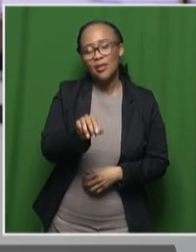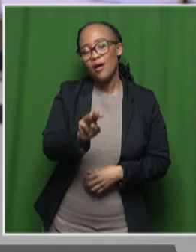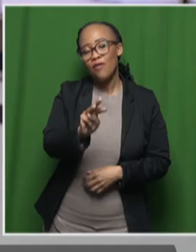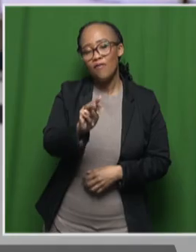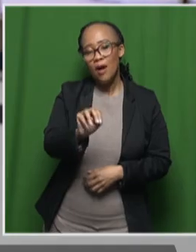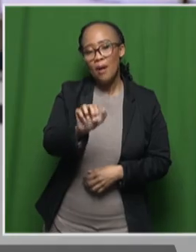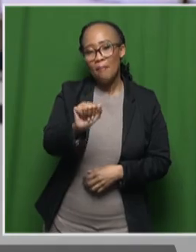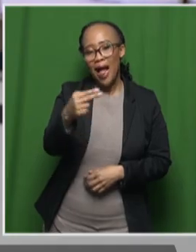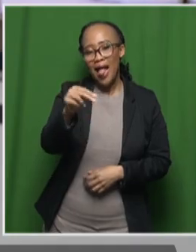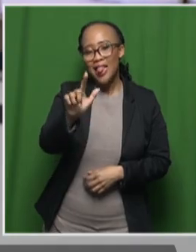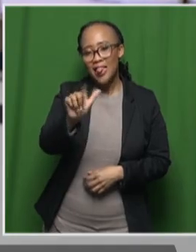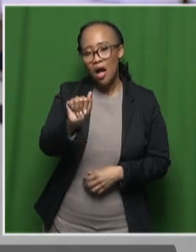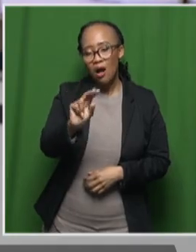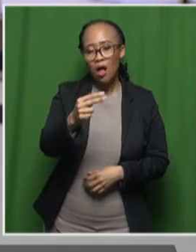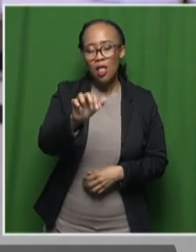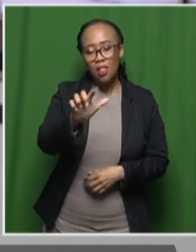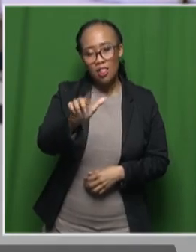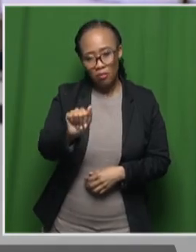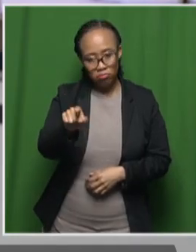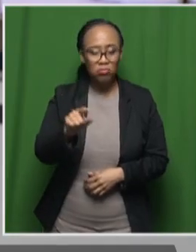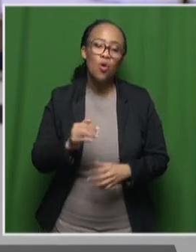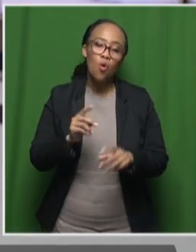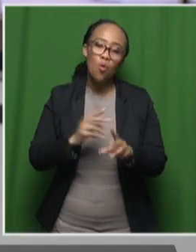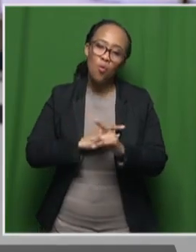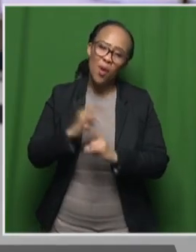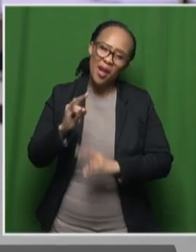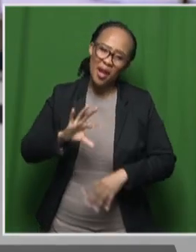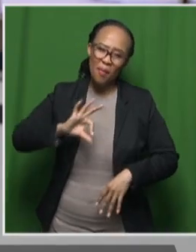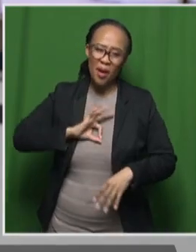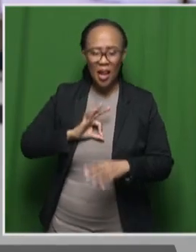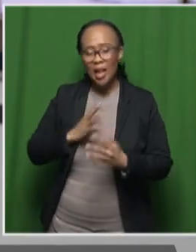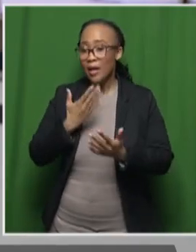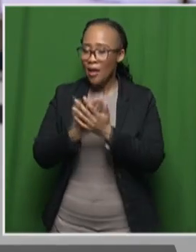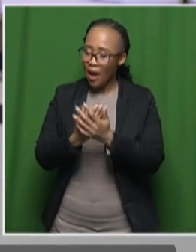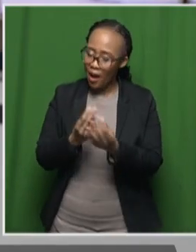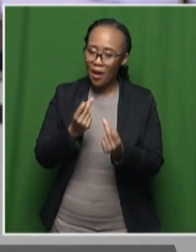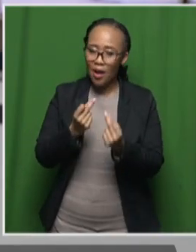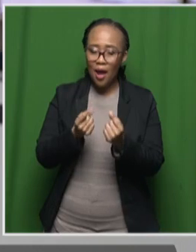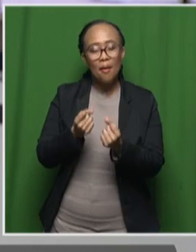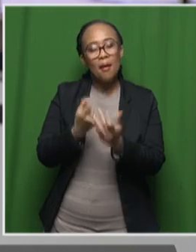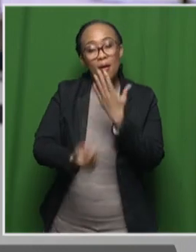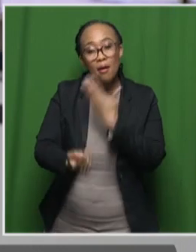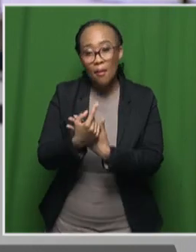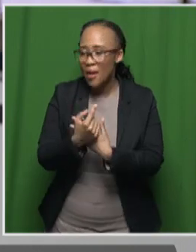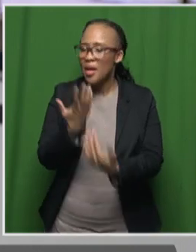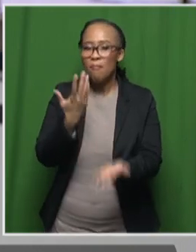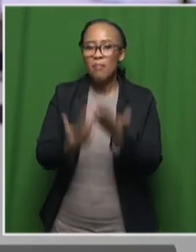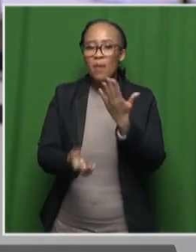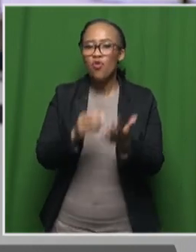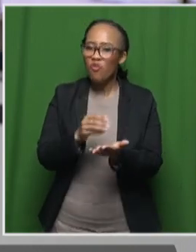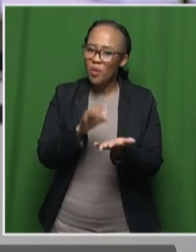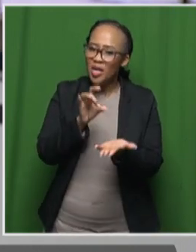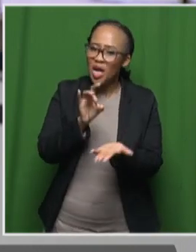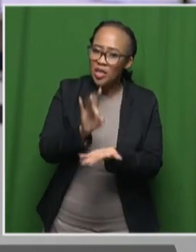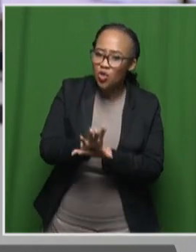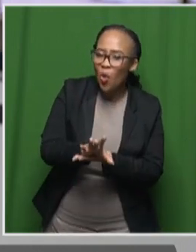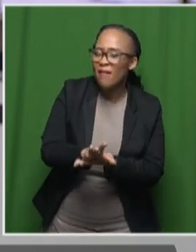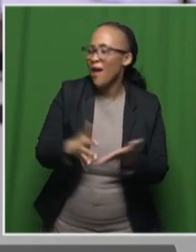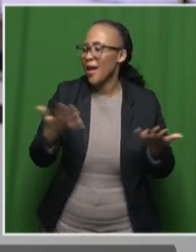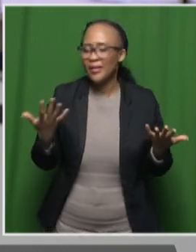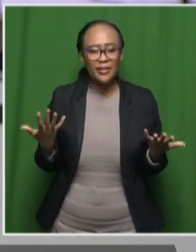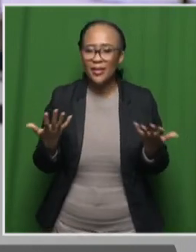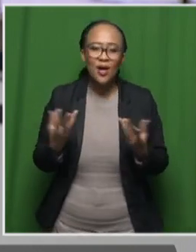really only one medal unless there's an incident and someone knocks a hurdle or gets disqualified. But I think both of them, young athletes, make